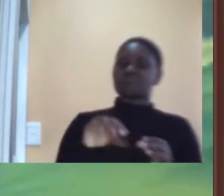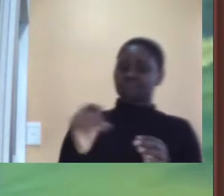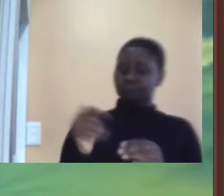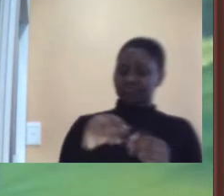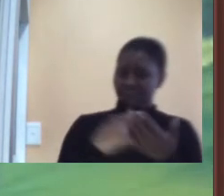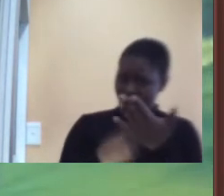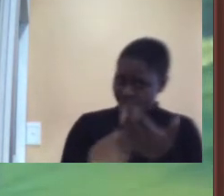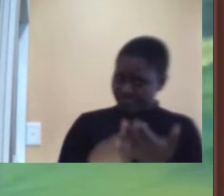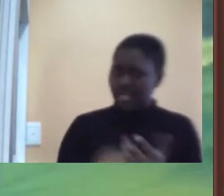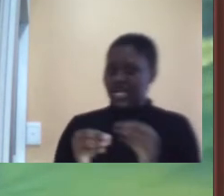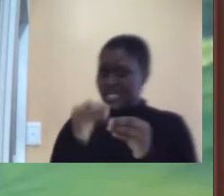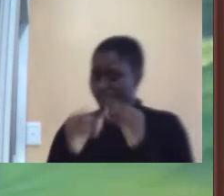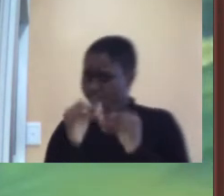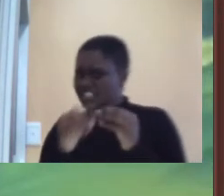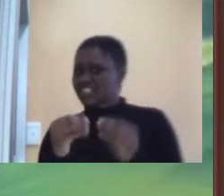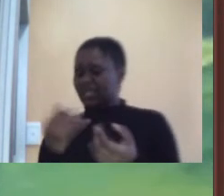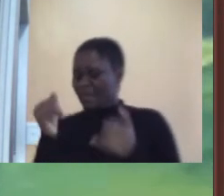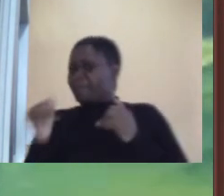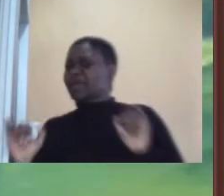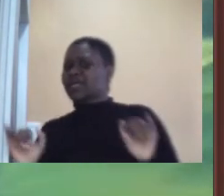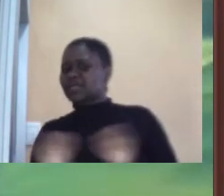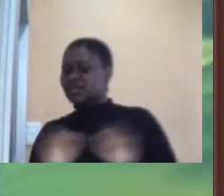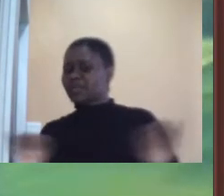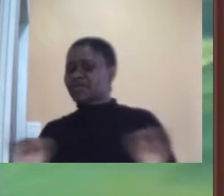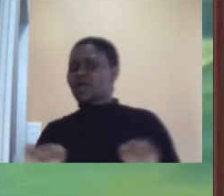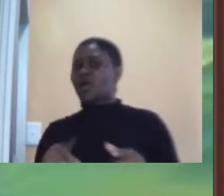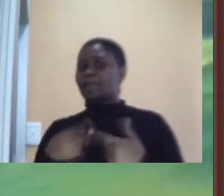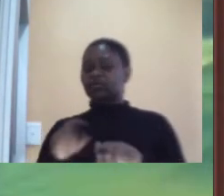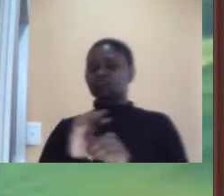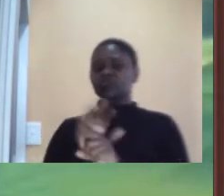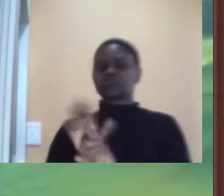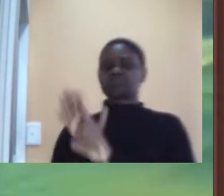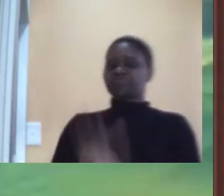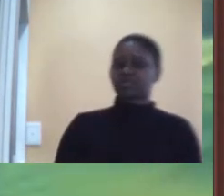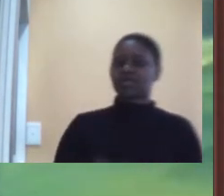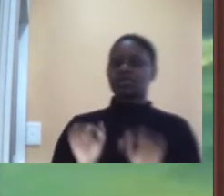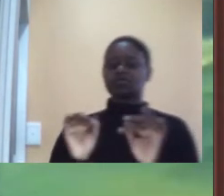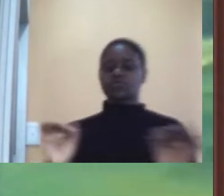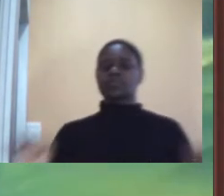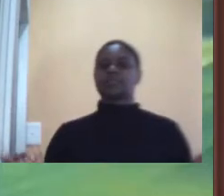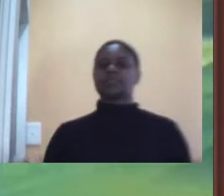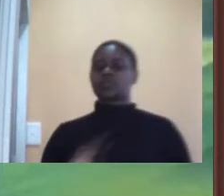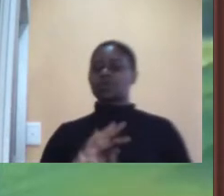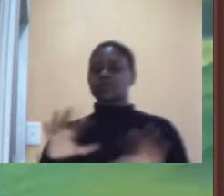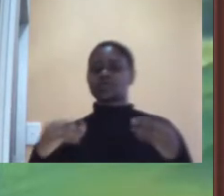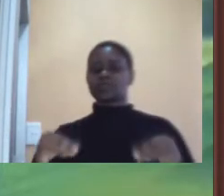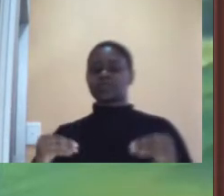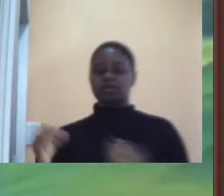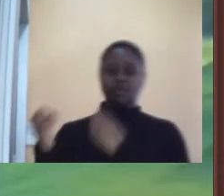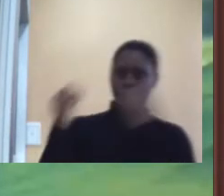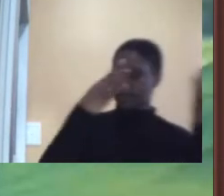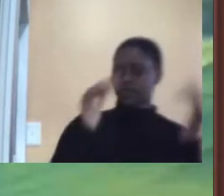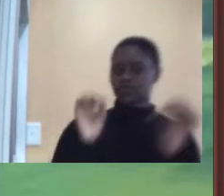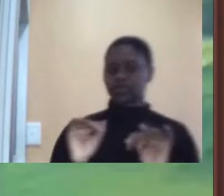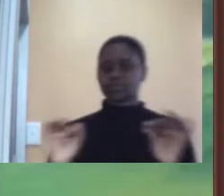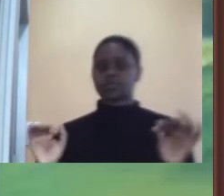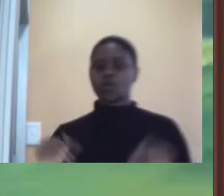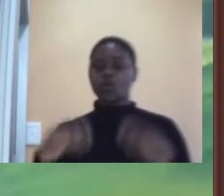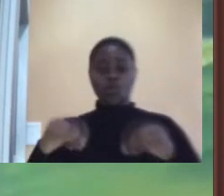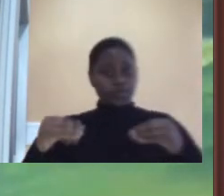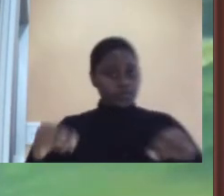and trying to build those individuals and not destroying people. We are not in a business of destroying and embarrassing people. We are in the